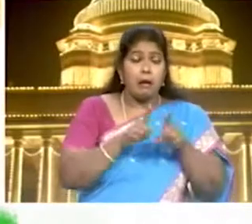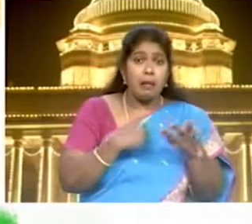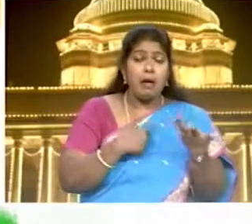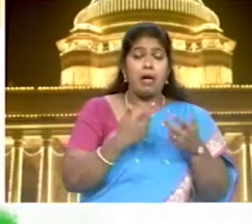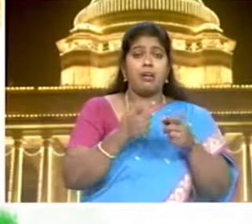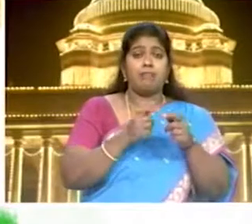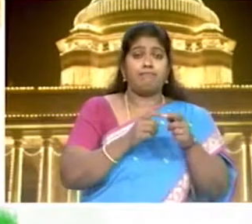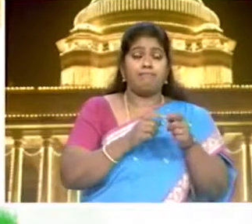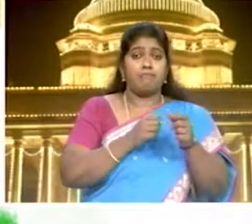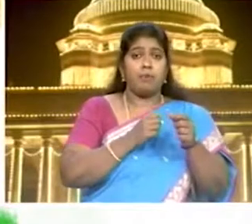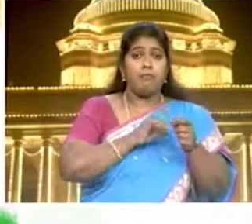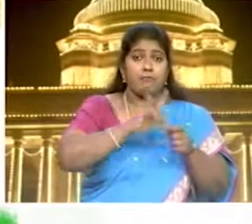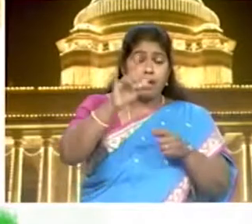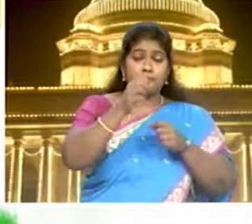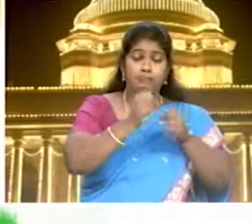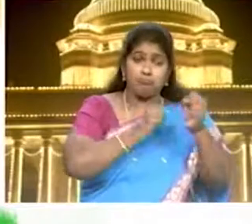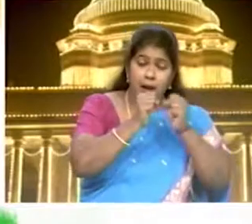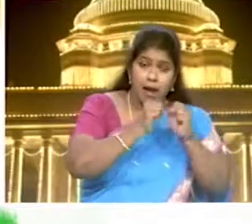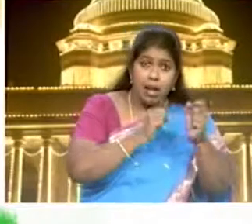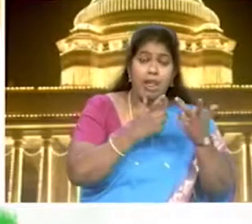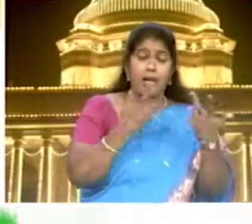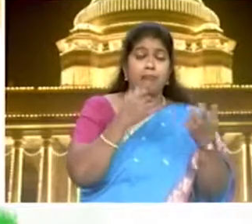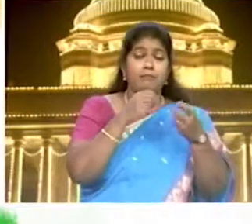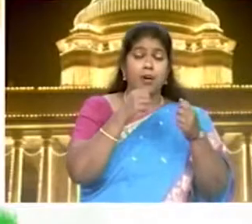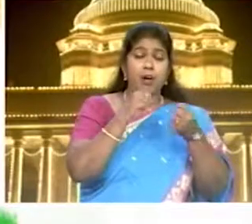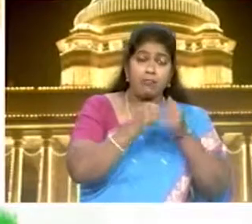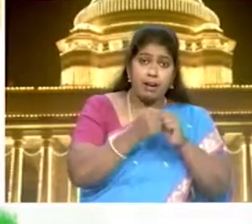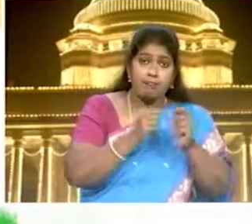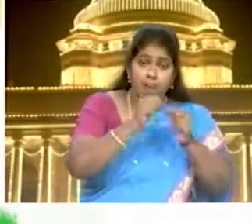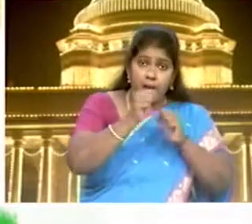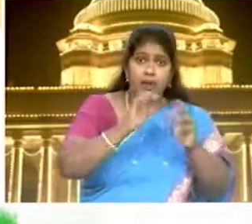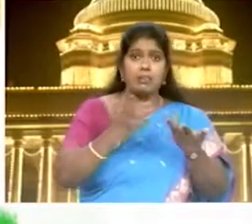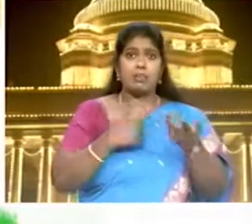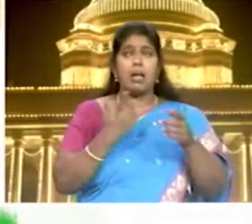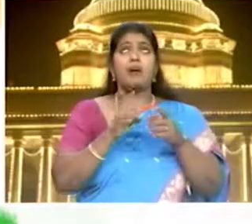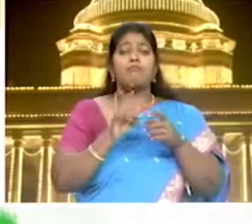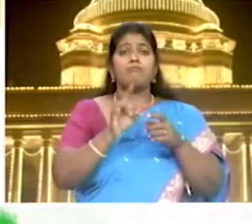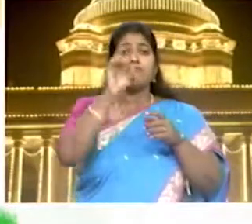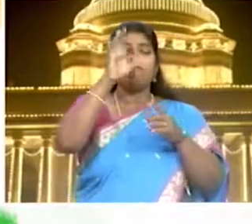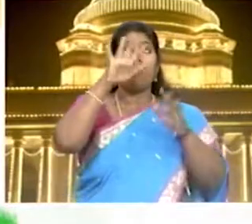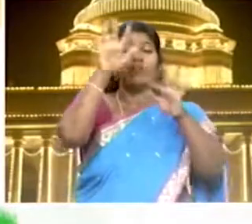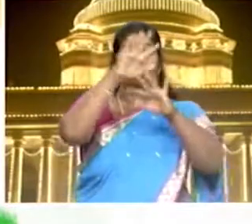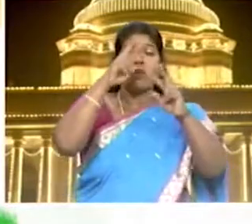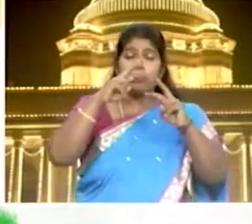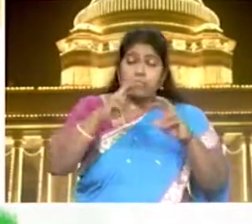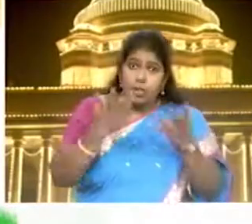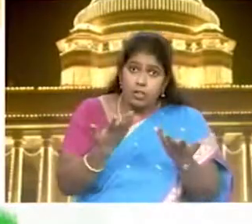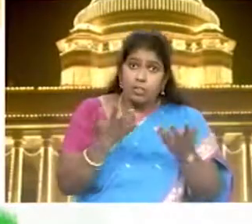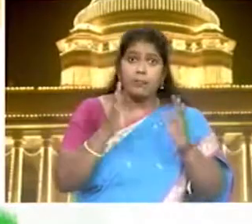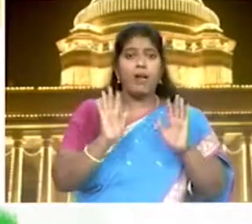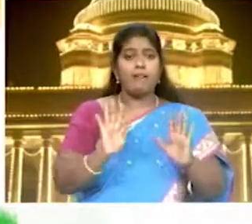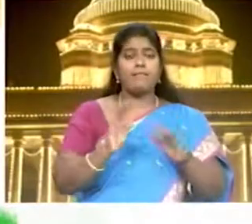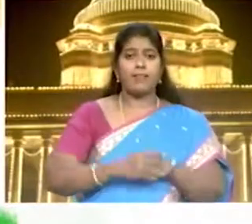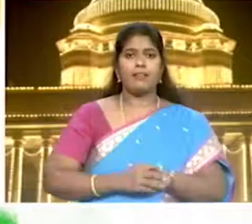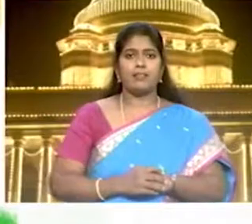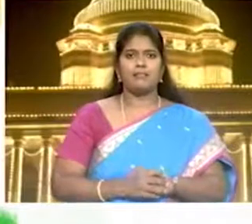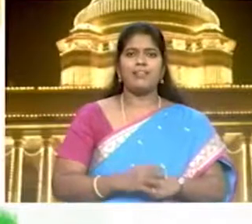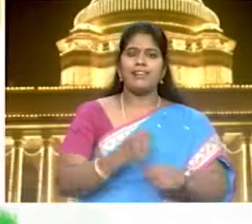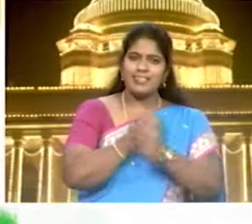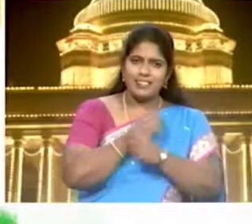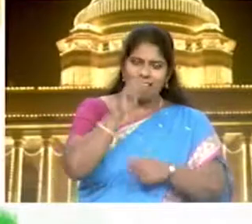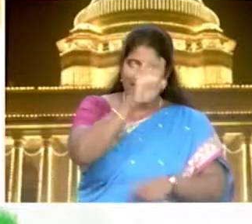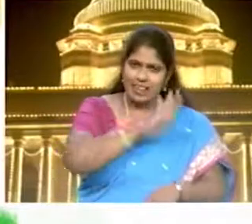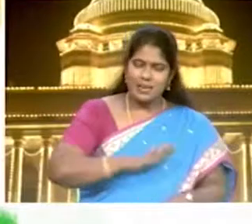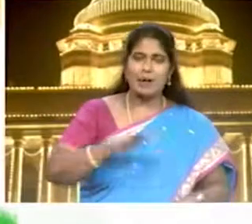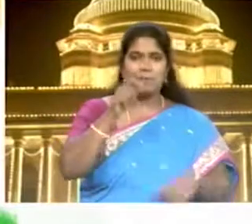daughters are scaling great heights. Dear citizens, in celebrating Independence